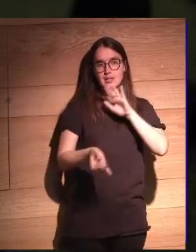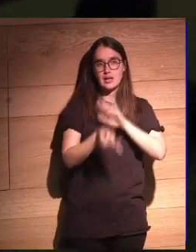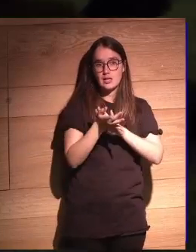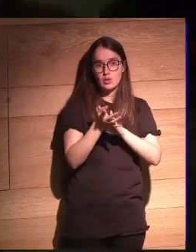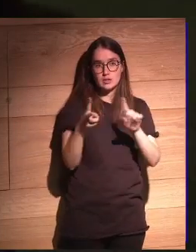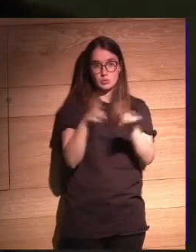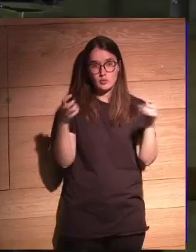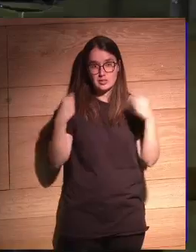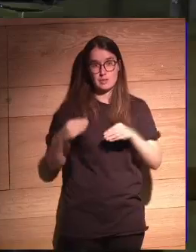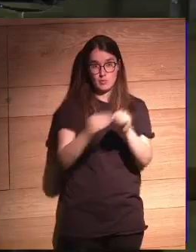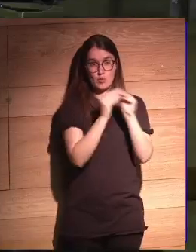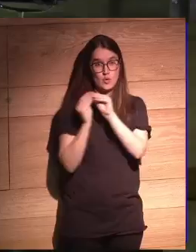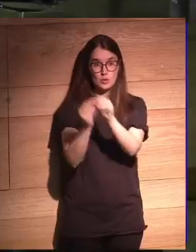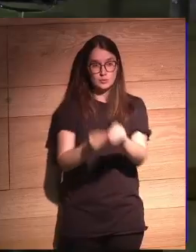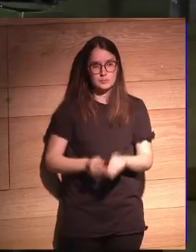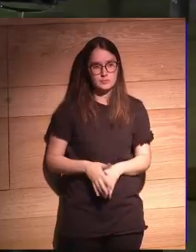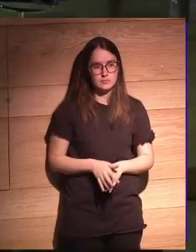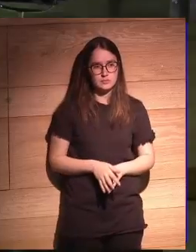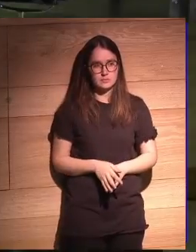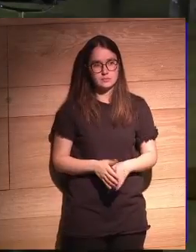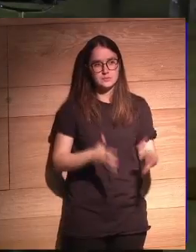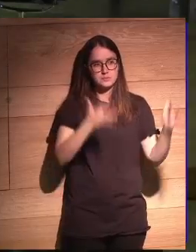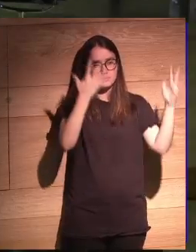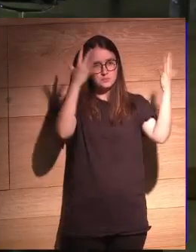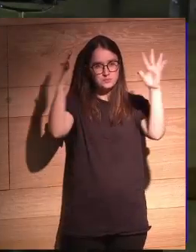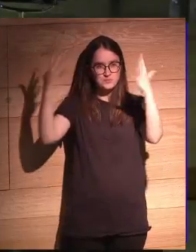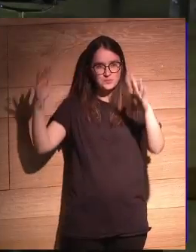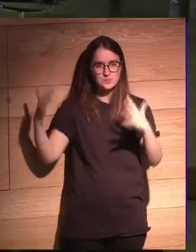everyone thinking and building from the same perspective.